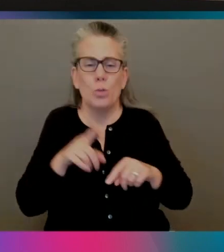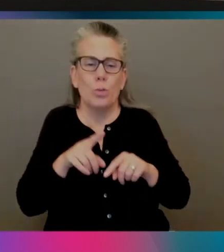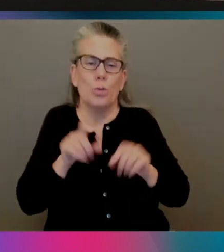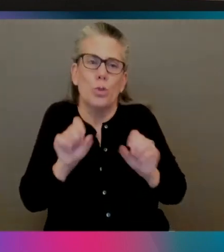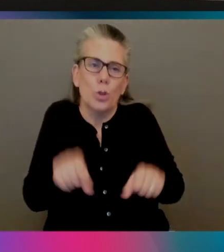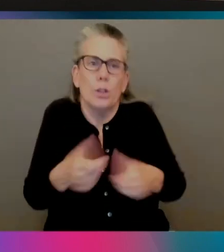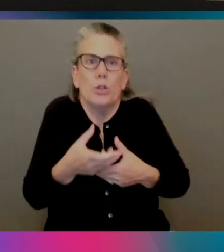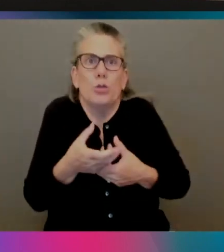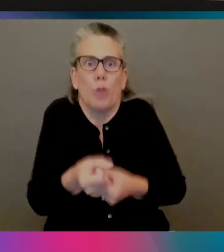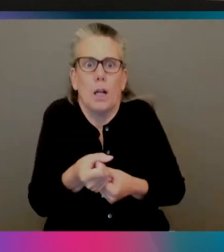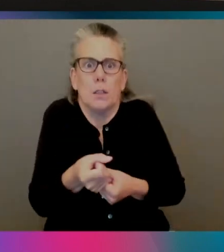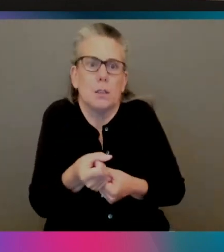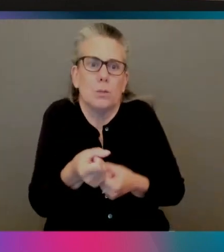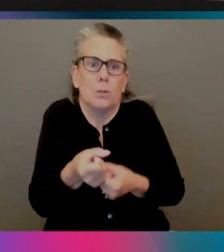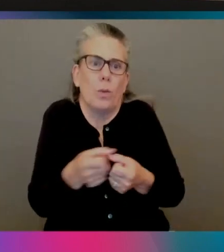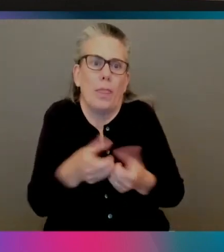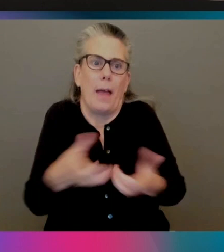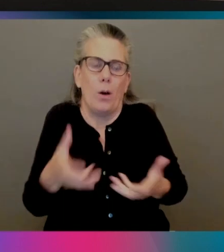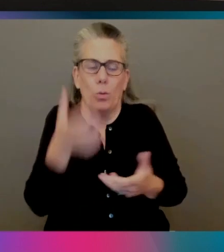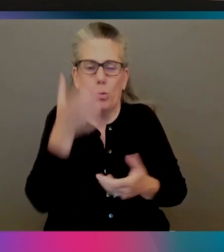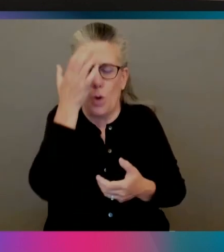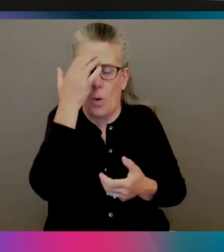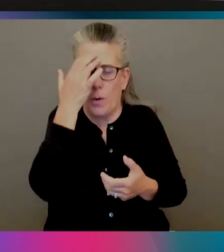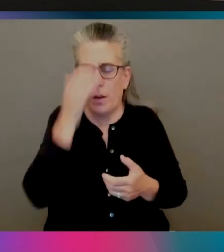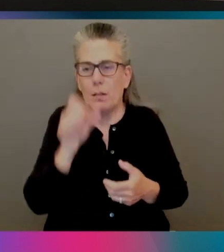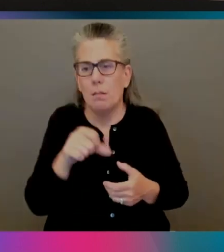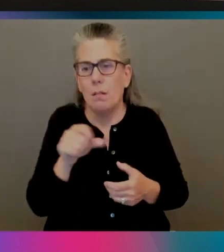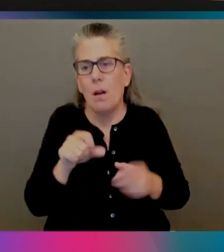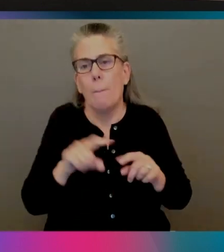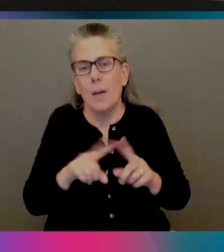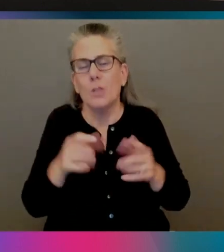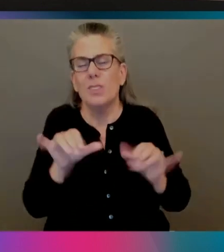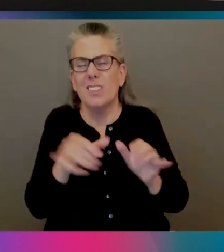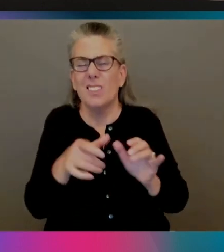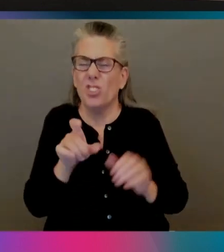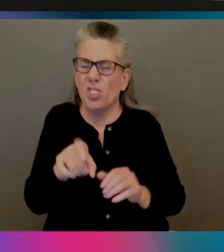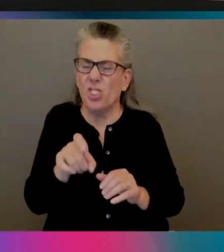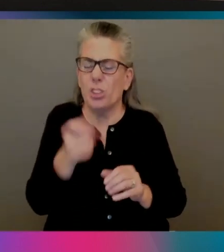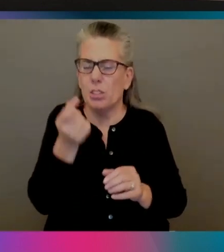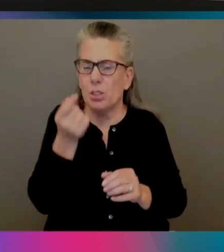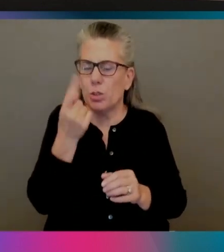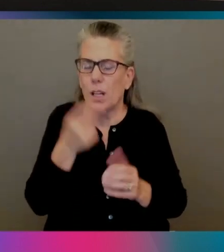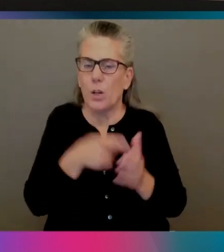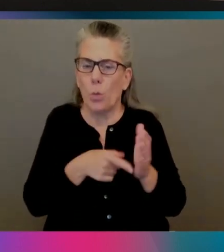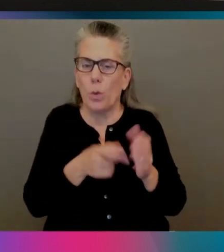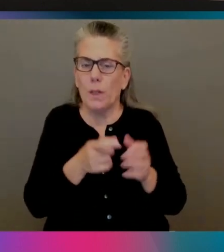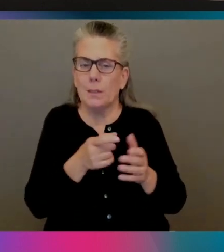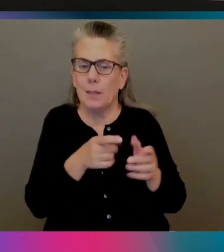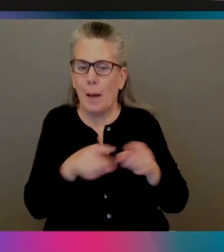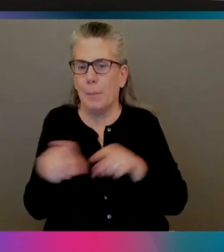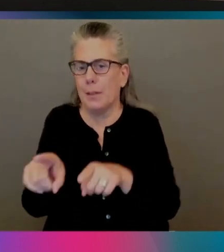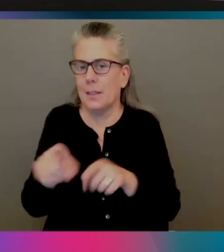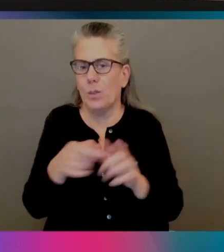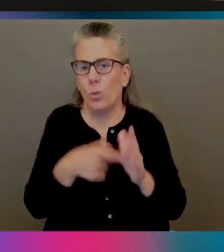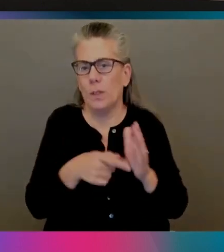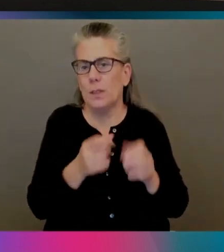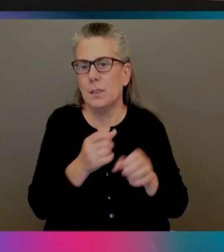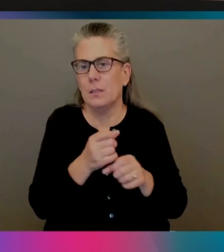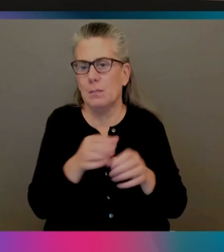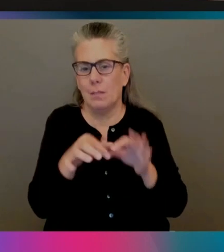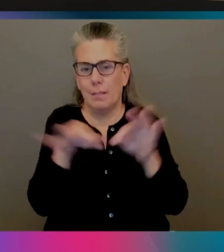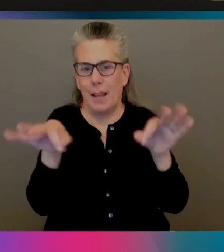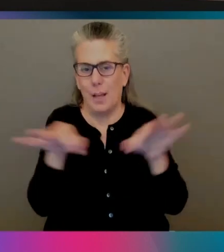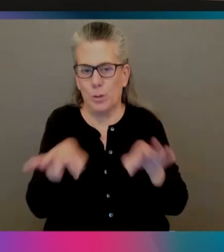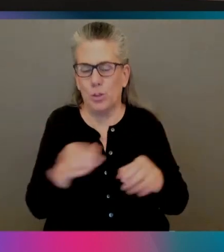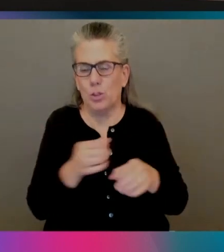it really does help to understand what is being All right. Yeah. Recommend. generated Yes. and Yeah. to check it, right? Yeah.